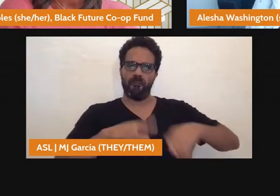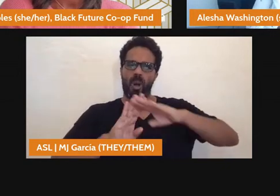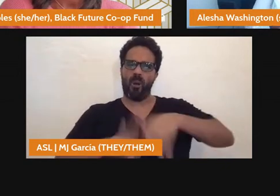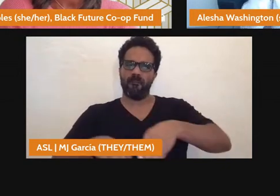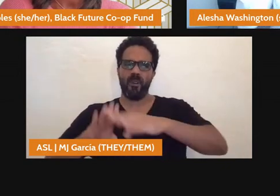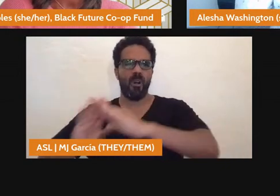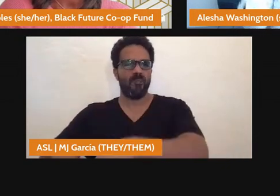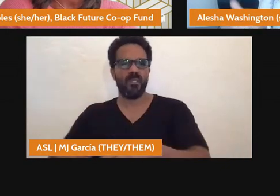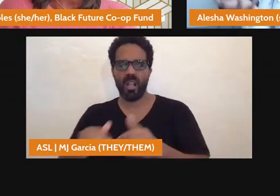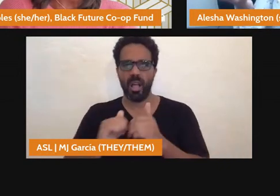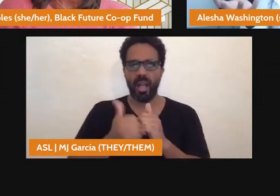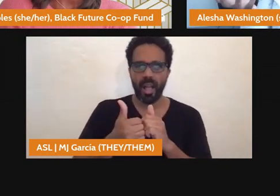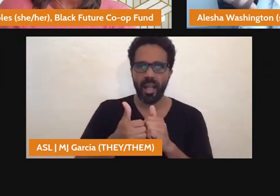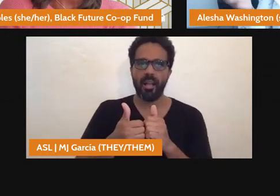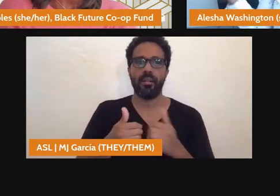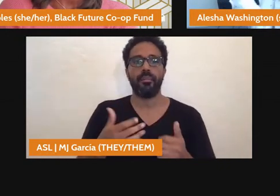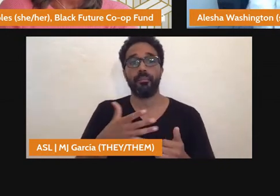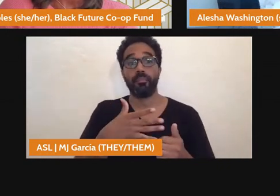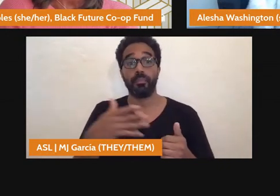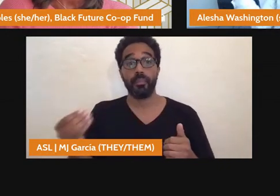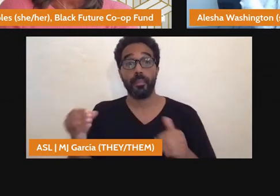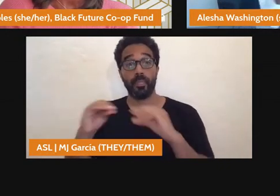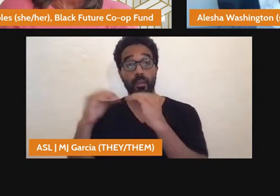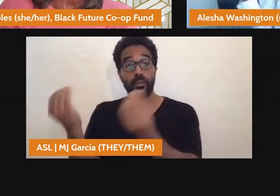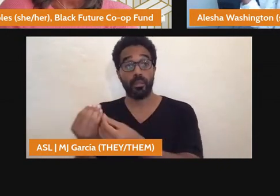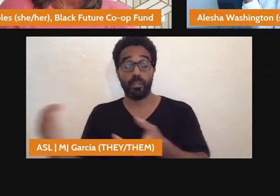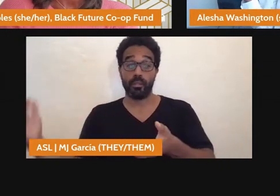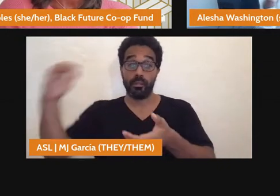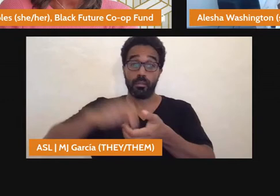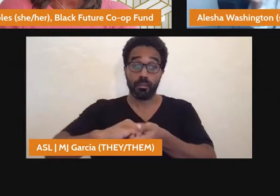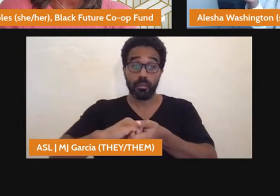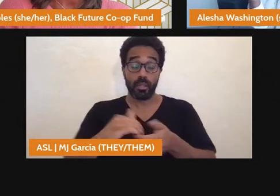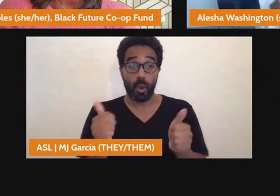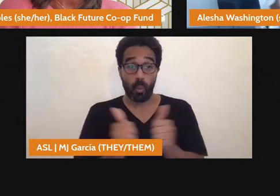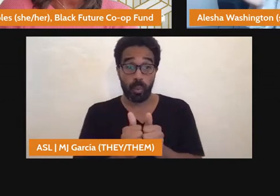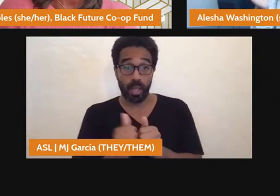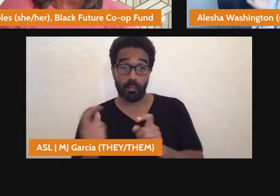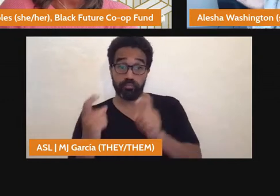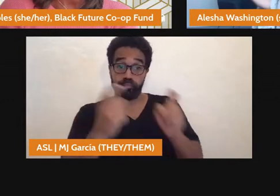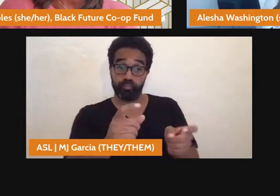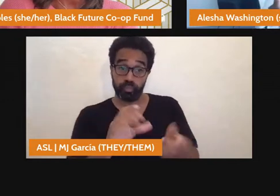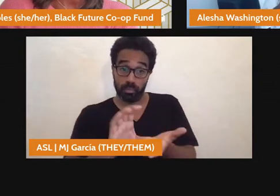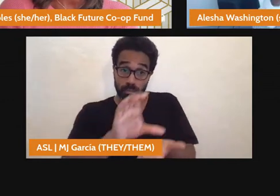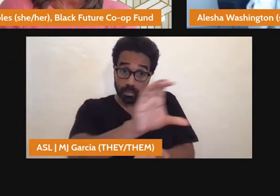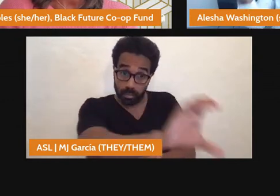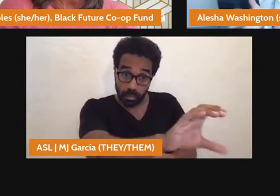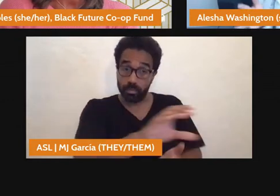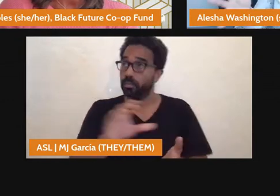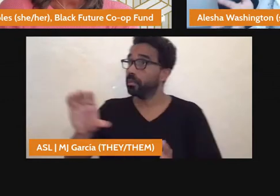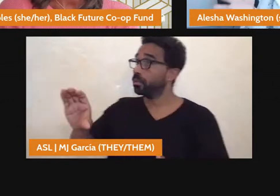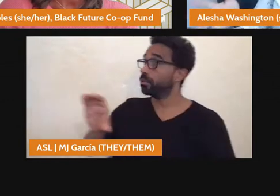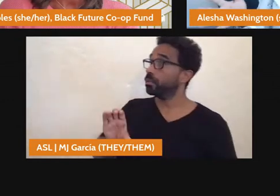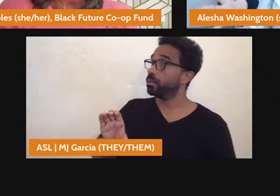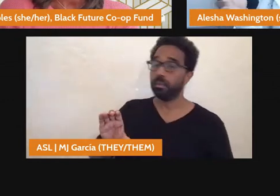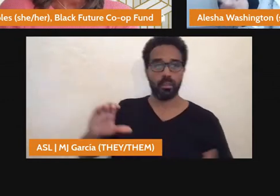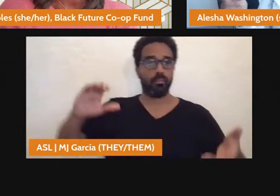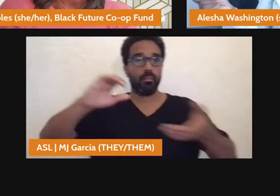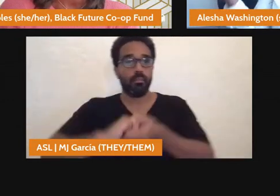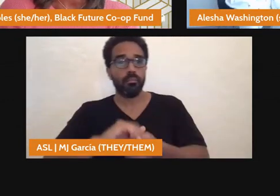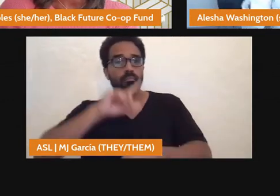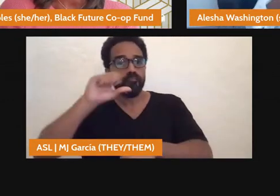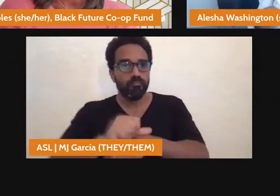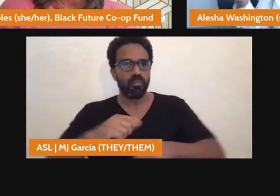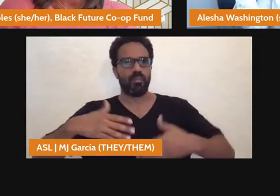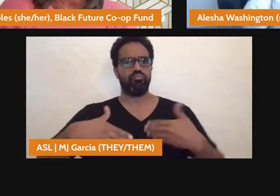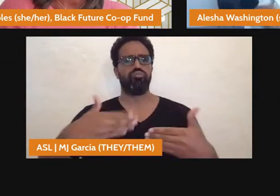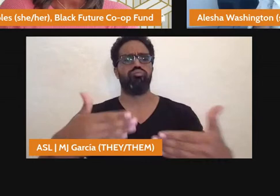organizations that we fund with our fund holders so they can just start to hear directly from folks that are doing the work about how they're doing the work, right?